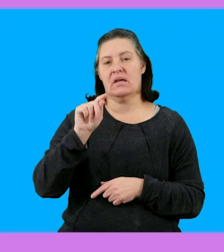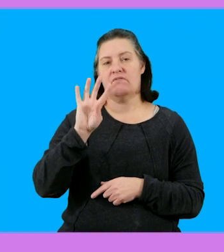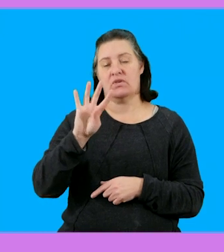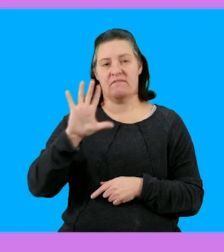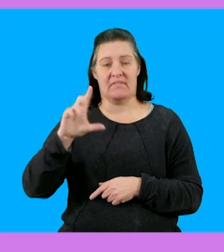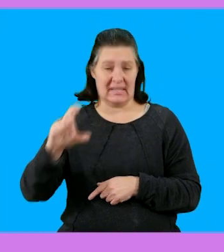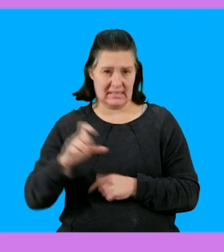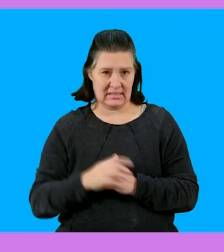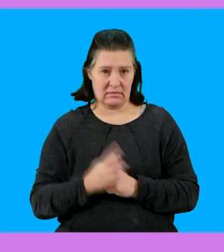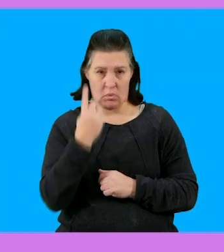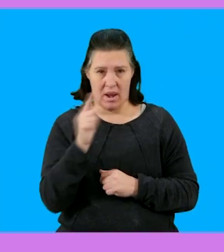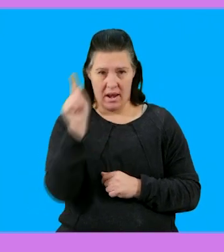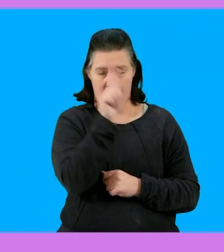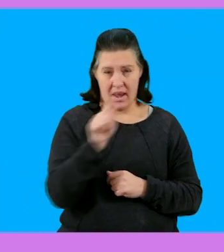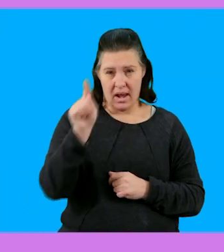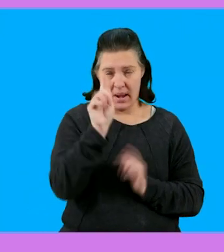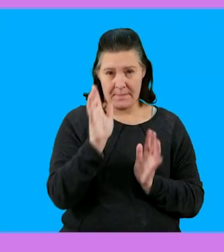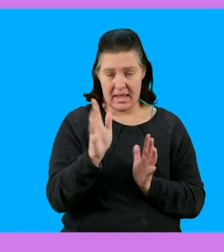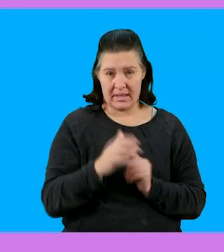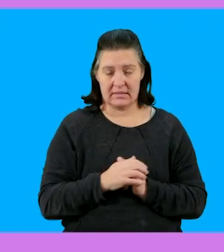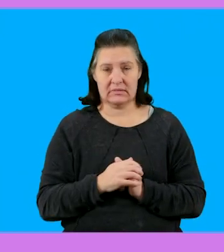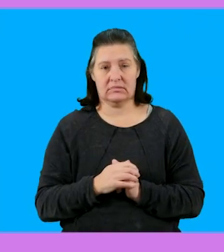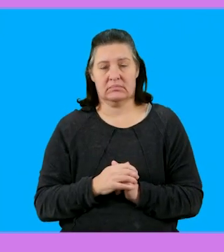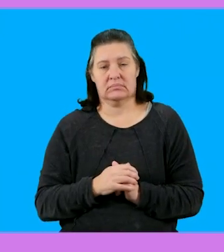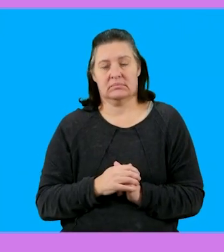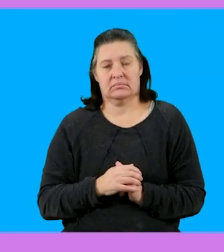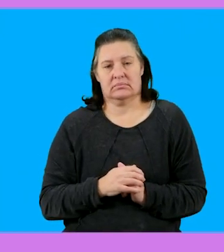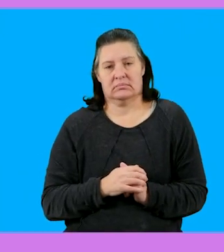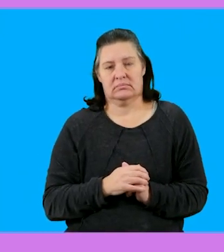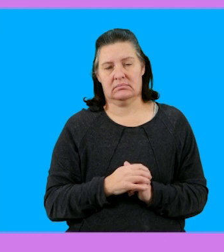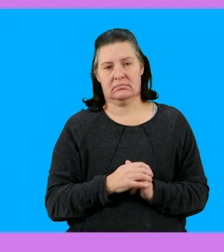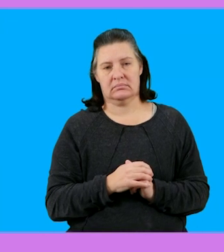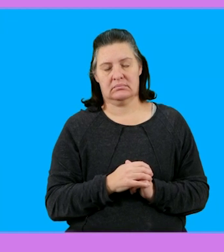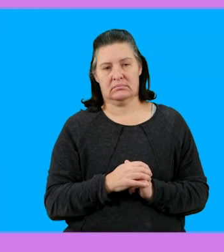We agree? So it's the one here, right? So let's quickly go back.